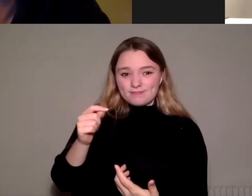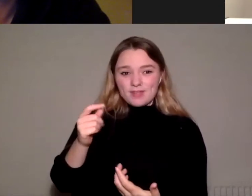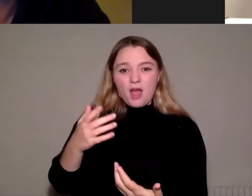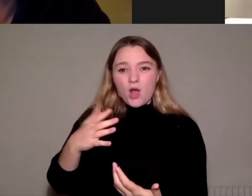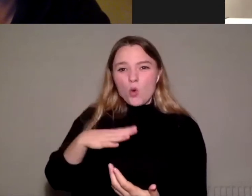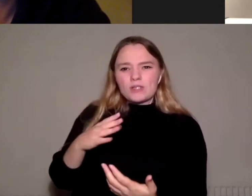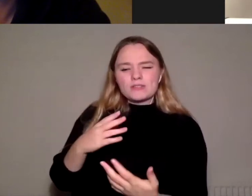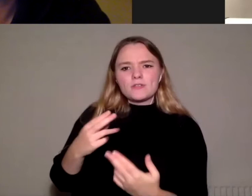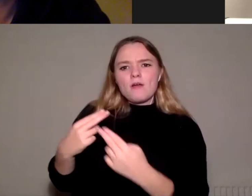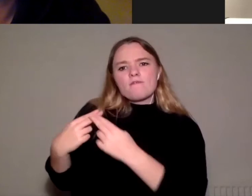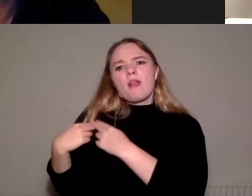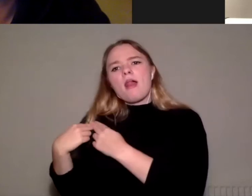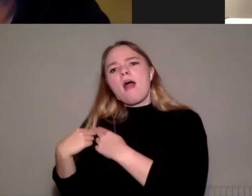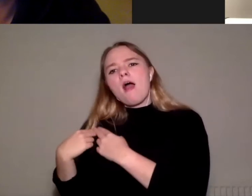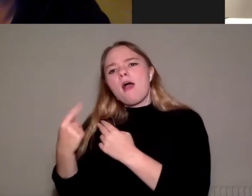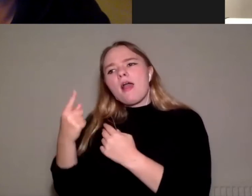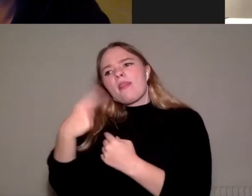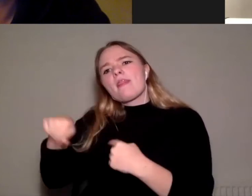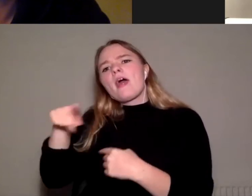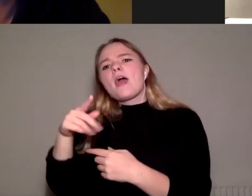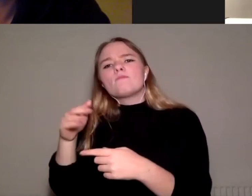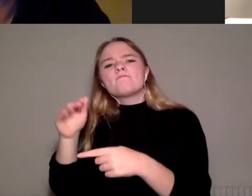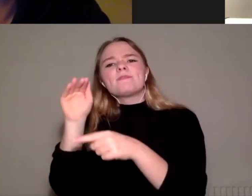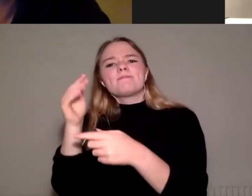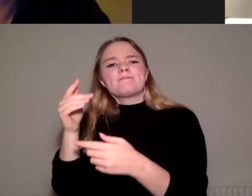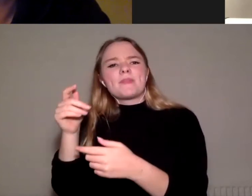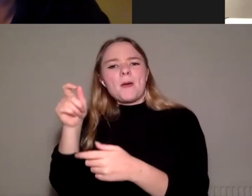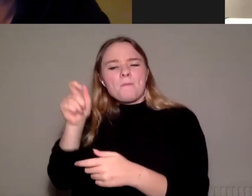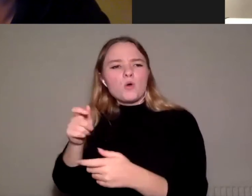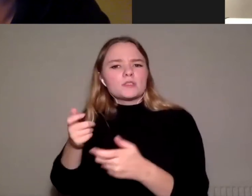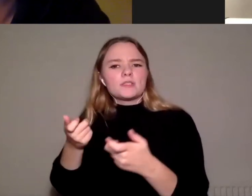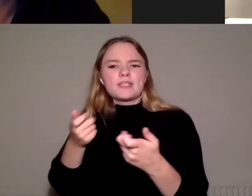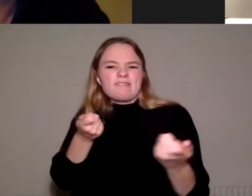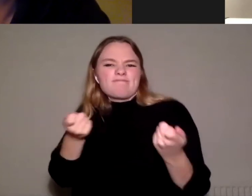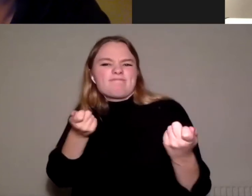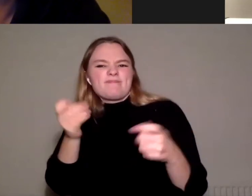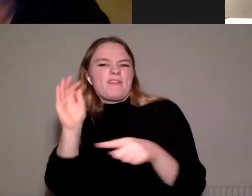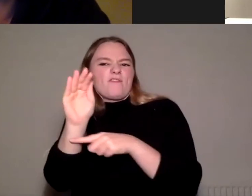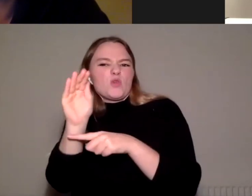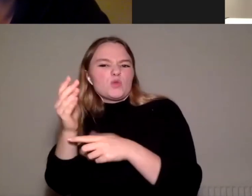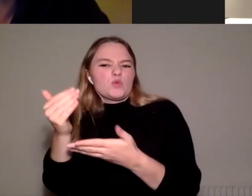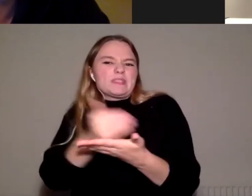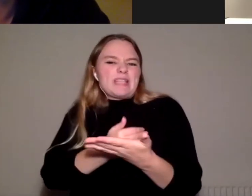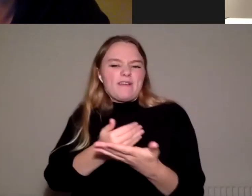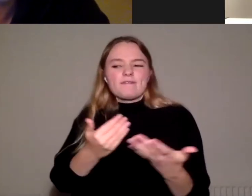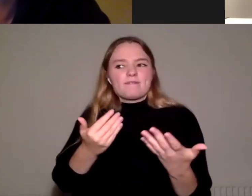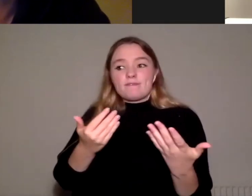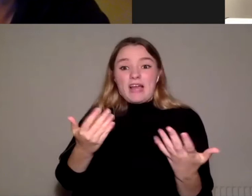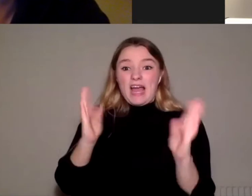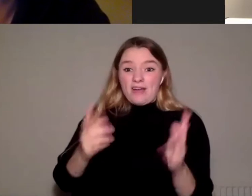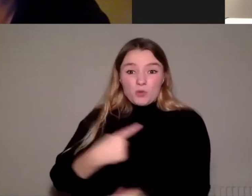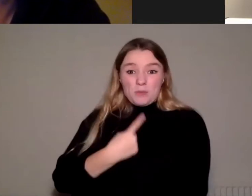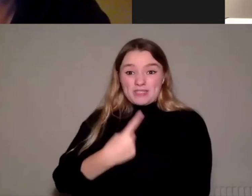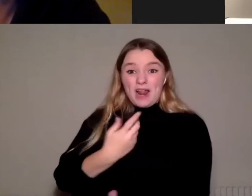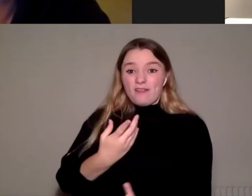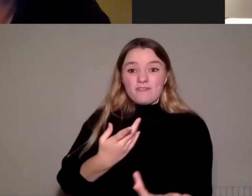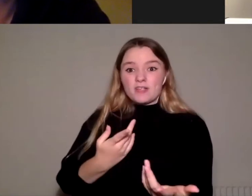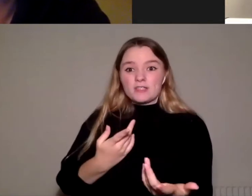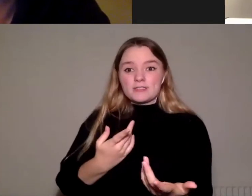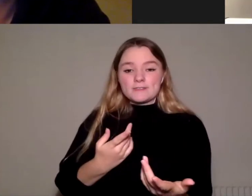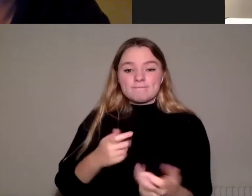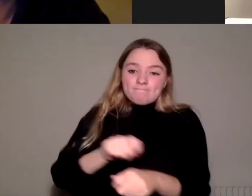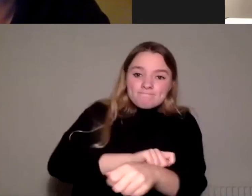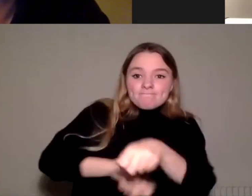else to make the future more safe for me. So I will speak out as much as I can for myself, for